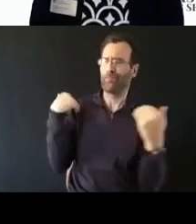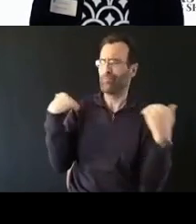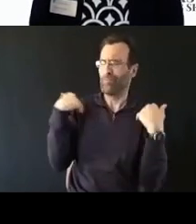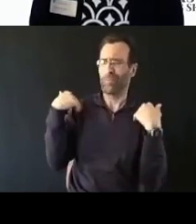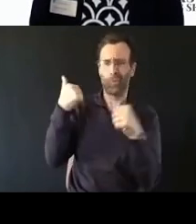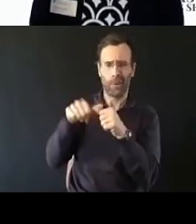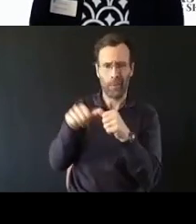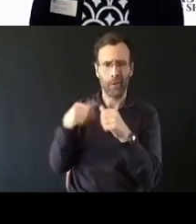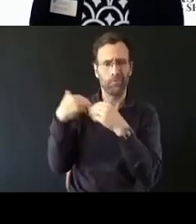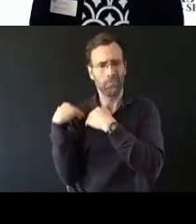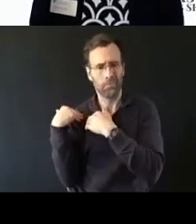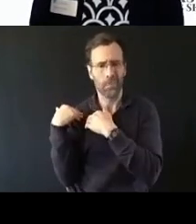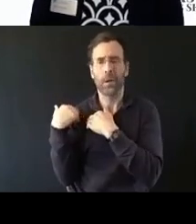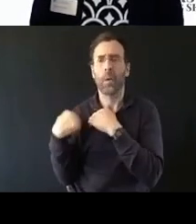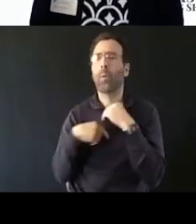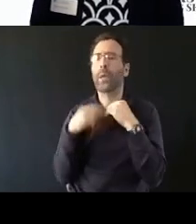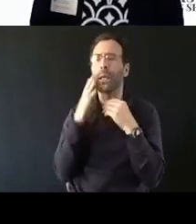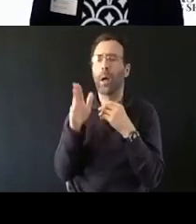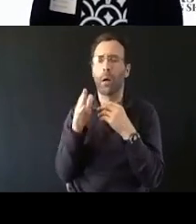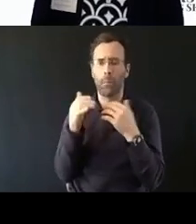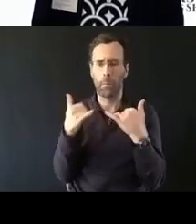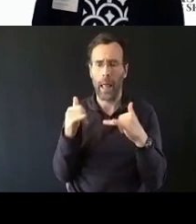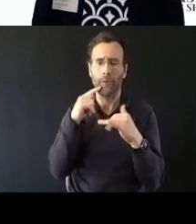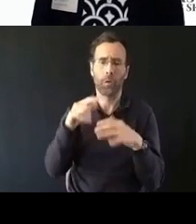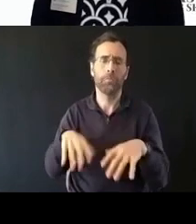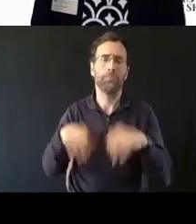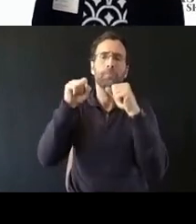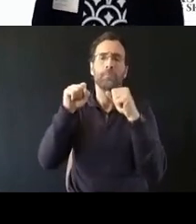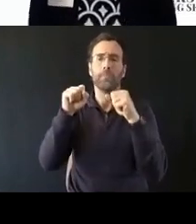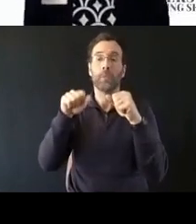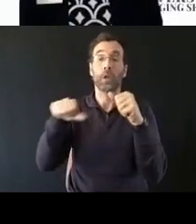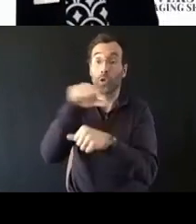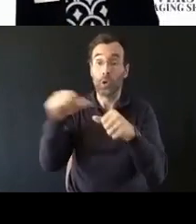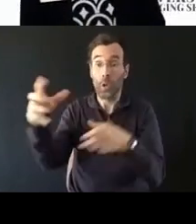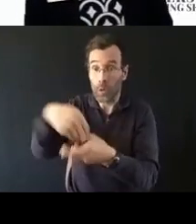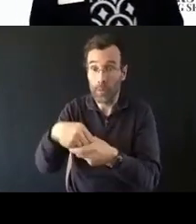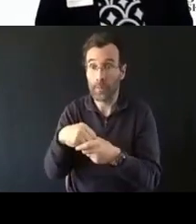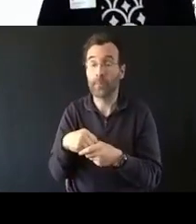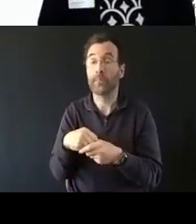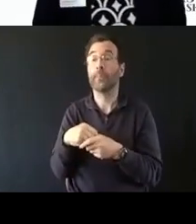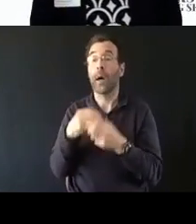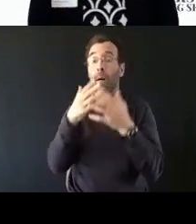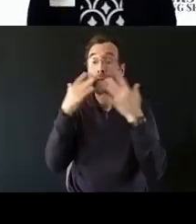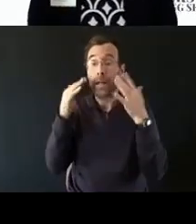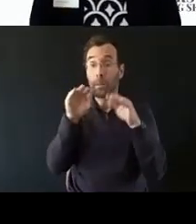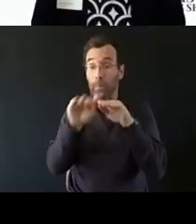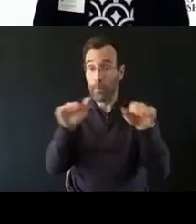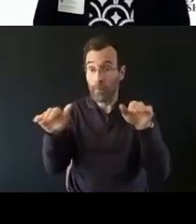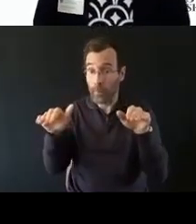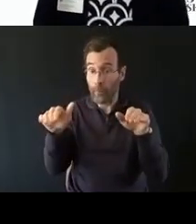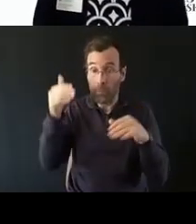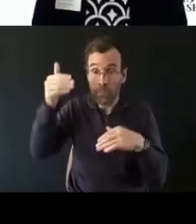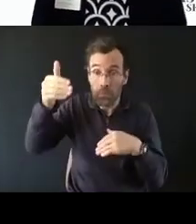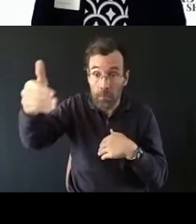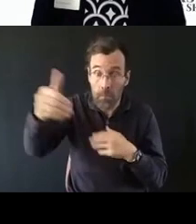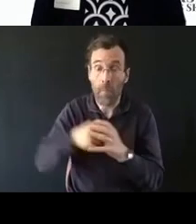that we each play towards achieving social inclusion. Just a friendly reminder for some of our upcoming events